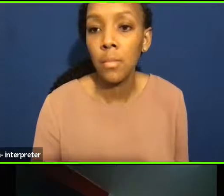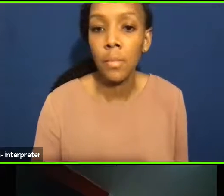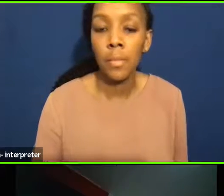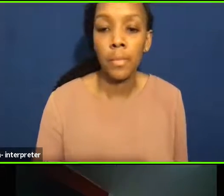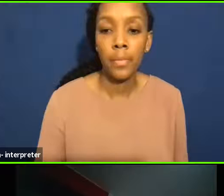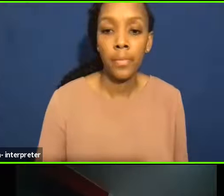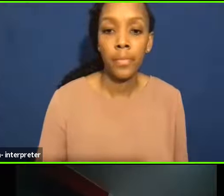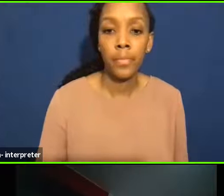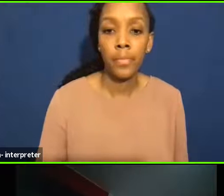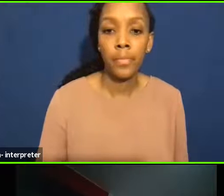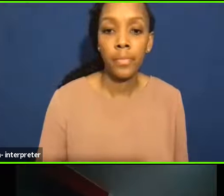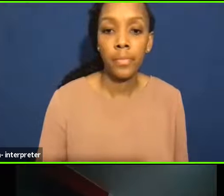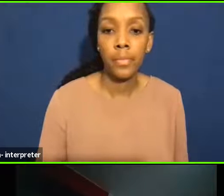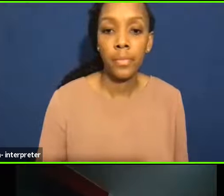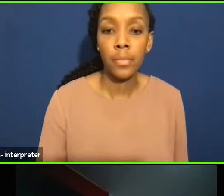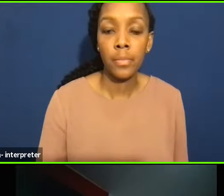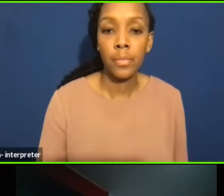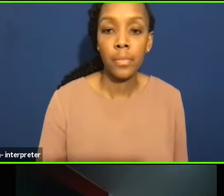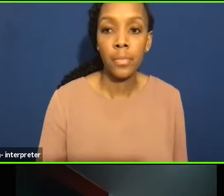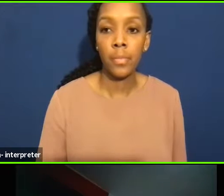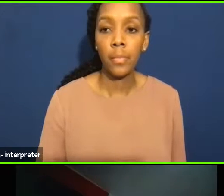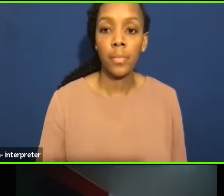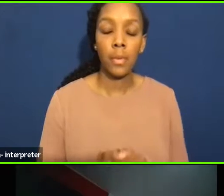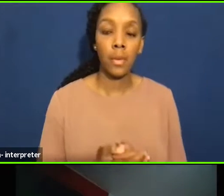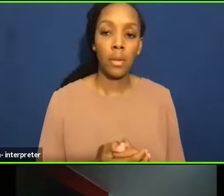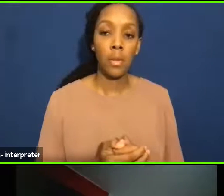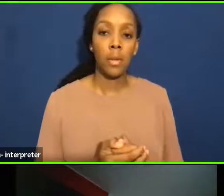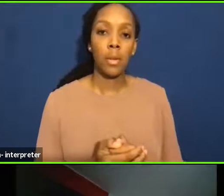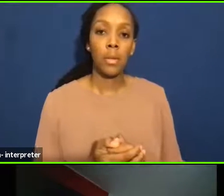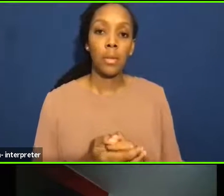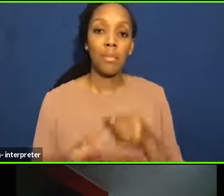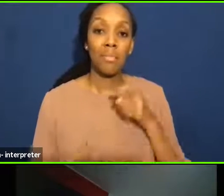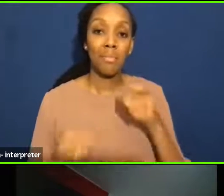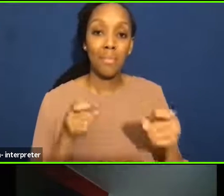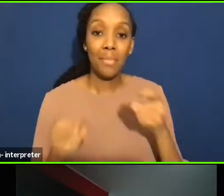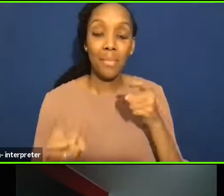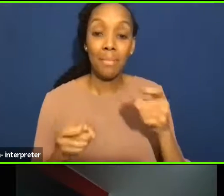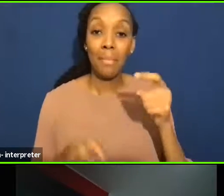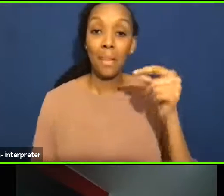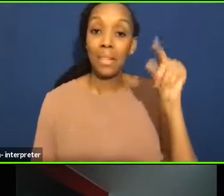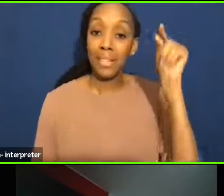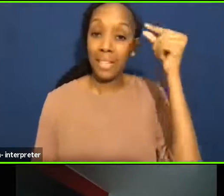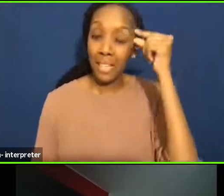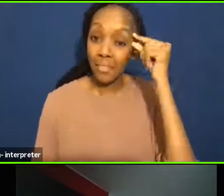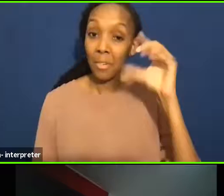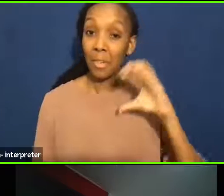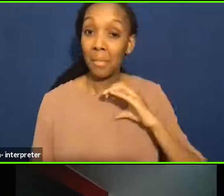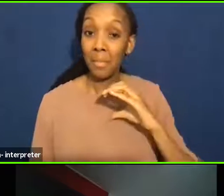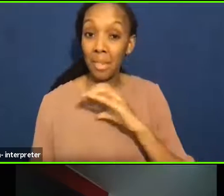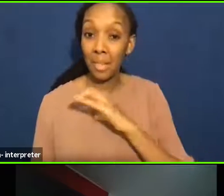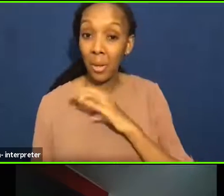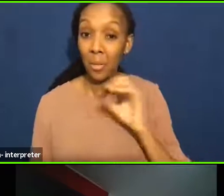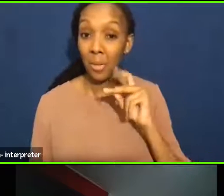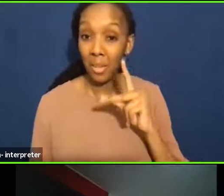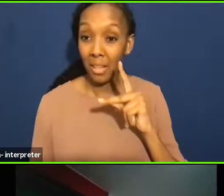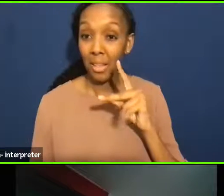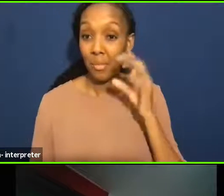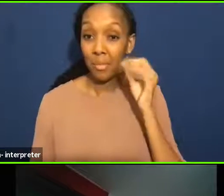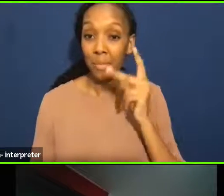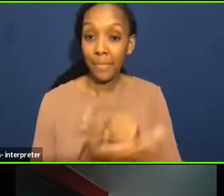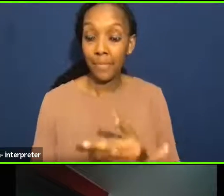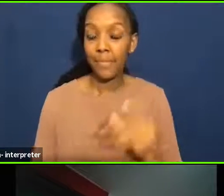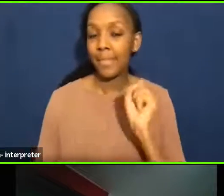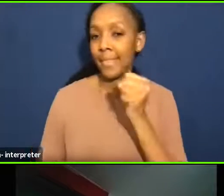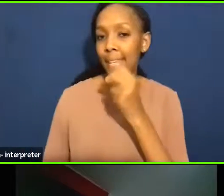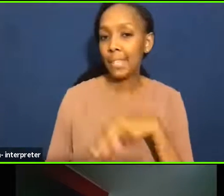Any second? And is whoever runs the Governing Docs Committee okay with that? Yes, of course.